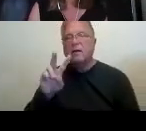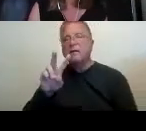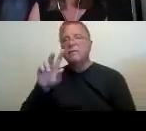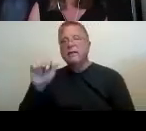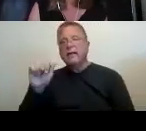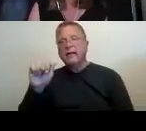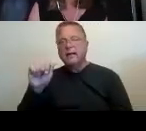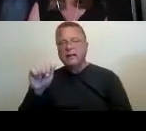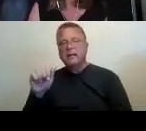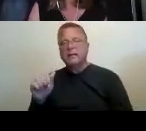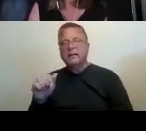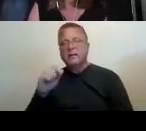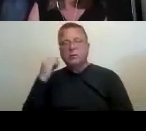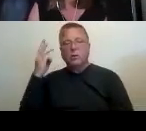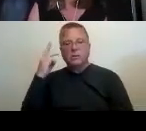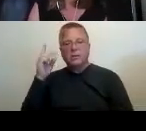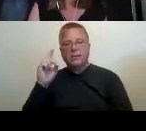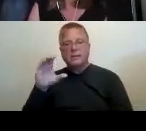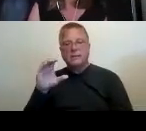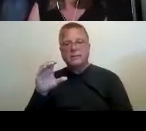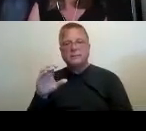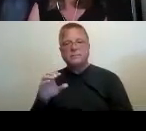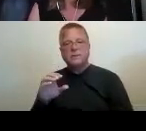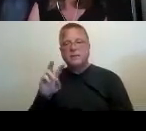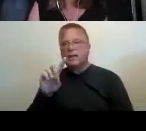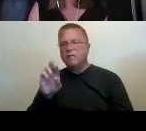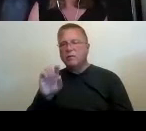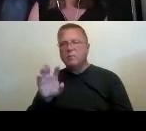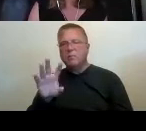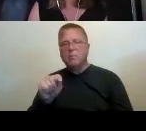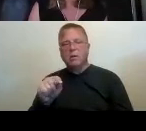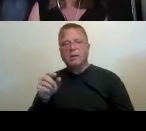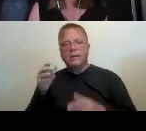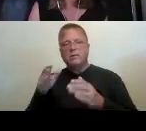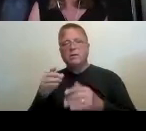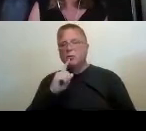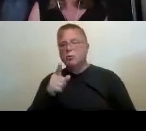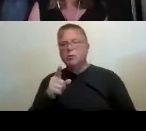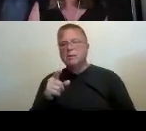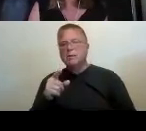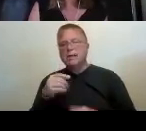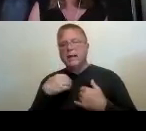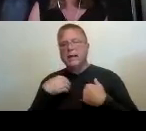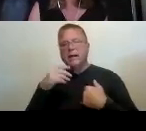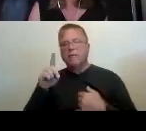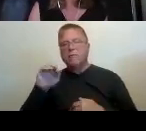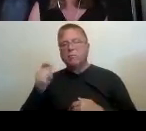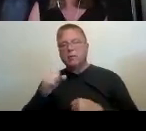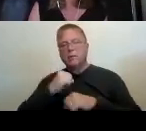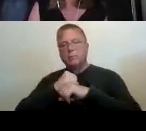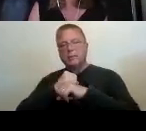Administration in Washington, D.C. So I think it's Vermont Avenue. There is a parking protected bike